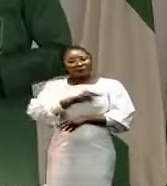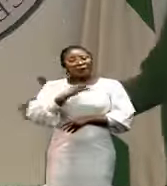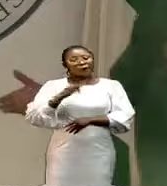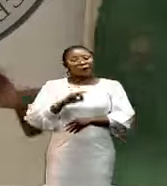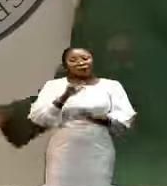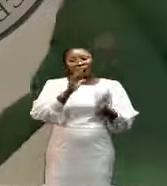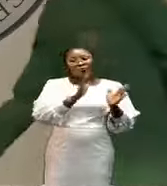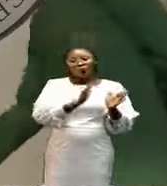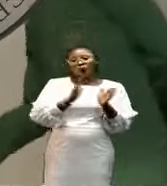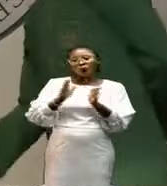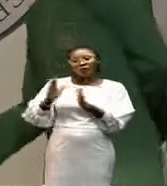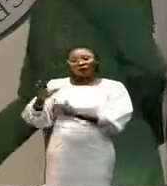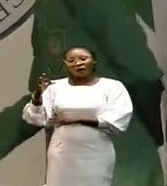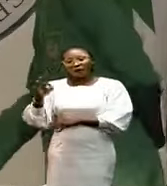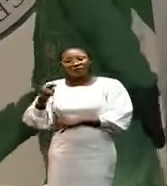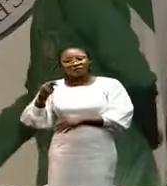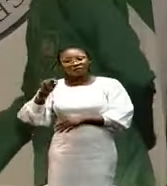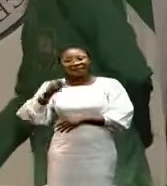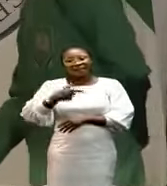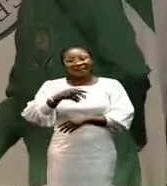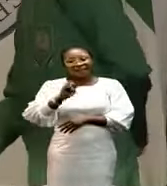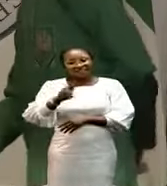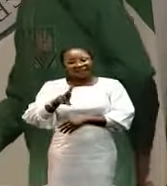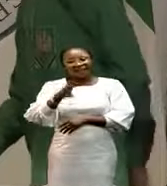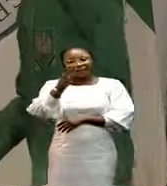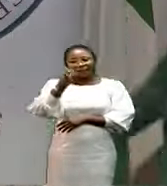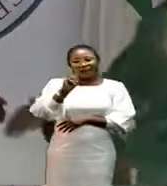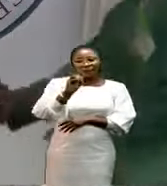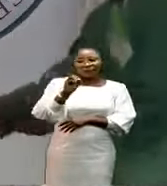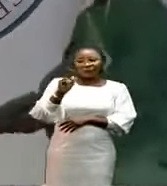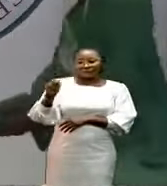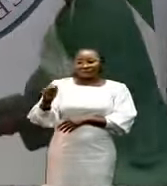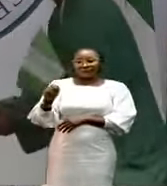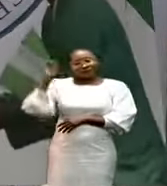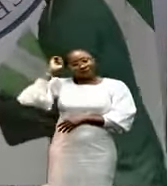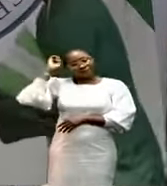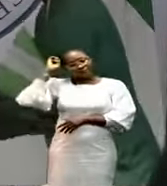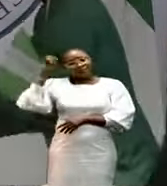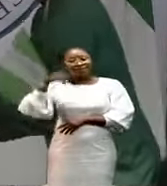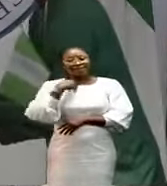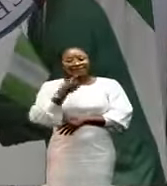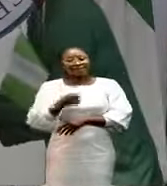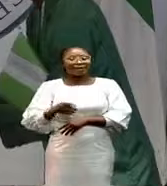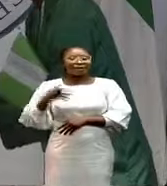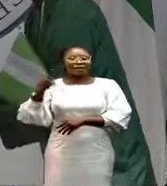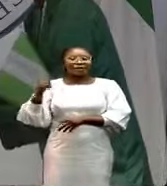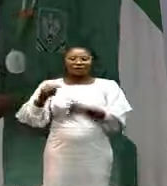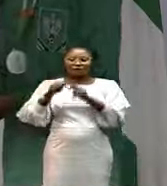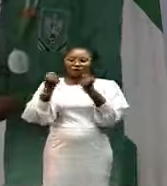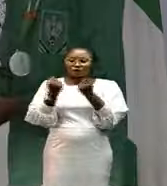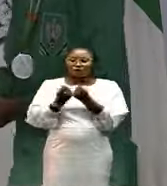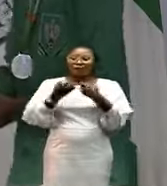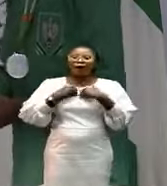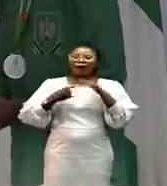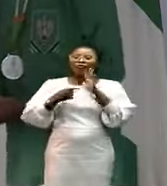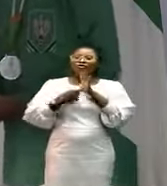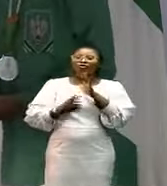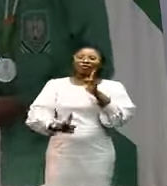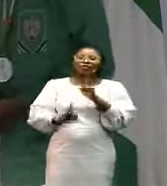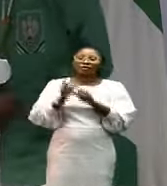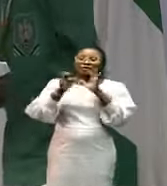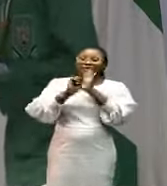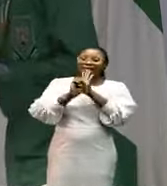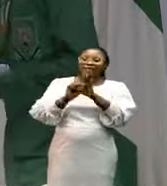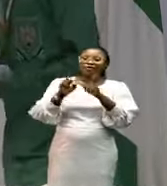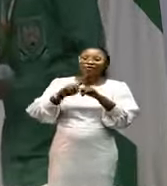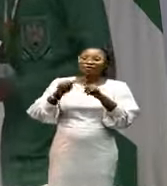Niger, MON, President Tinubu says the Super Eagles have demonstrated a great example to the